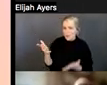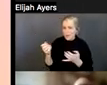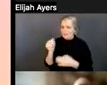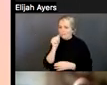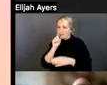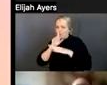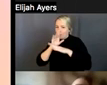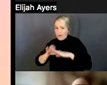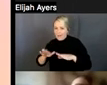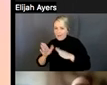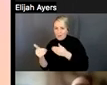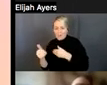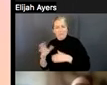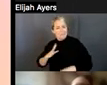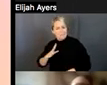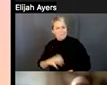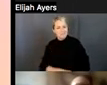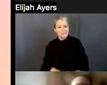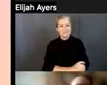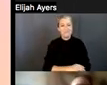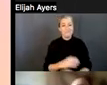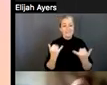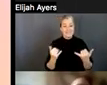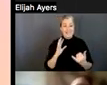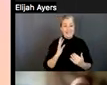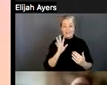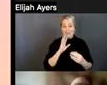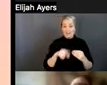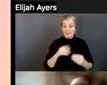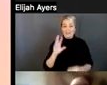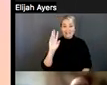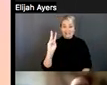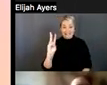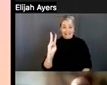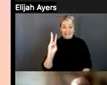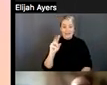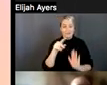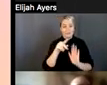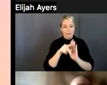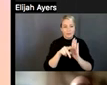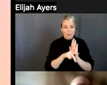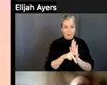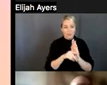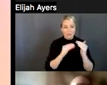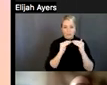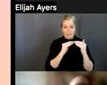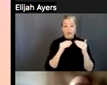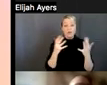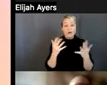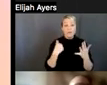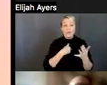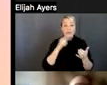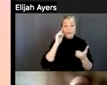Today, we're highlighting the sixth design justice principle. And that principle is, we believe that everyone is